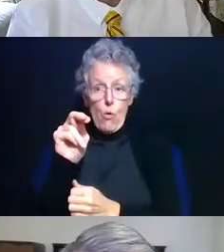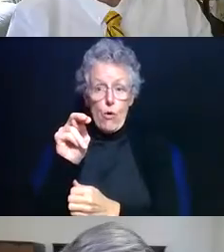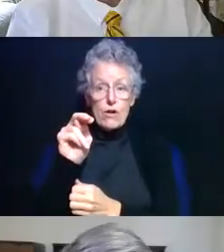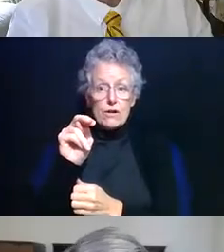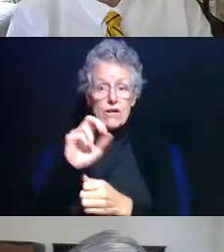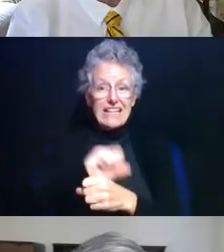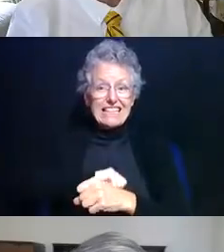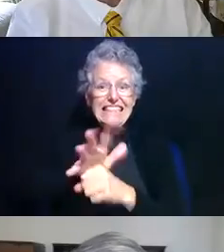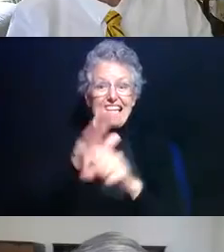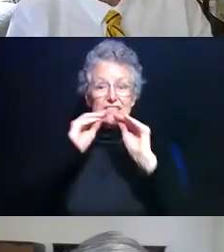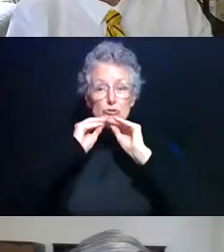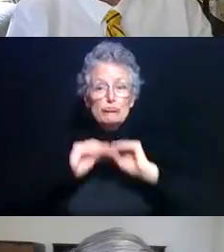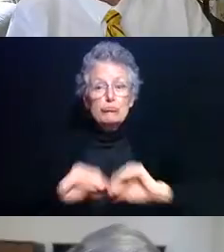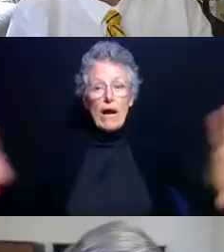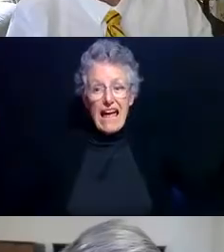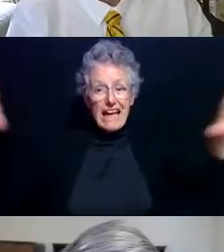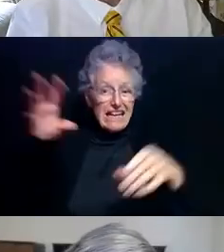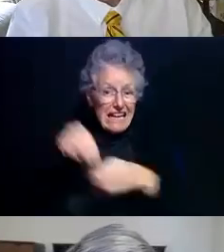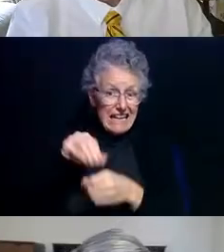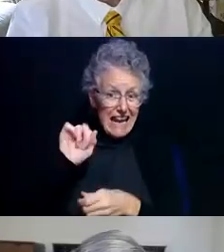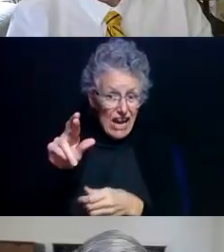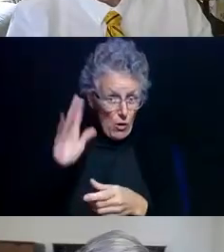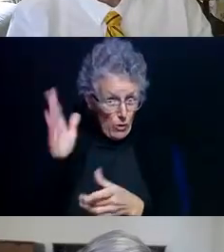Well, I think that